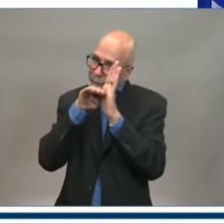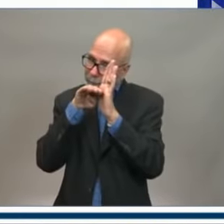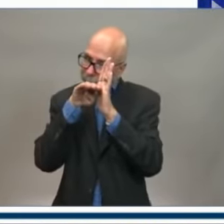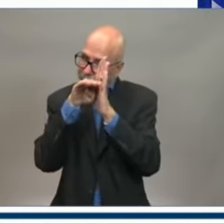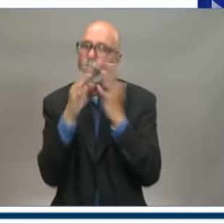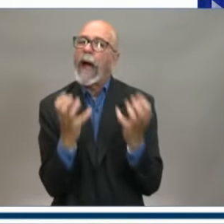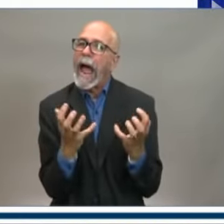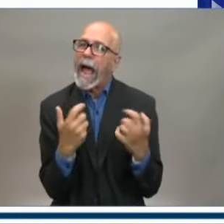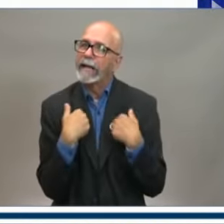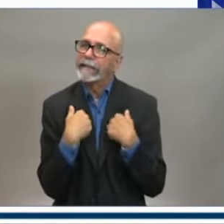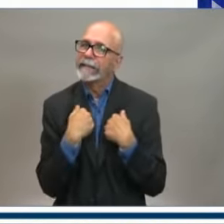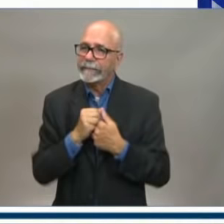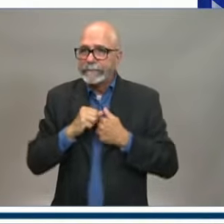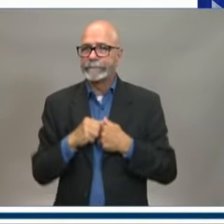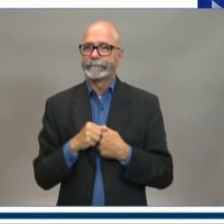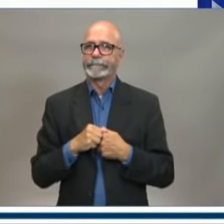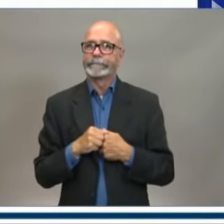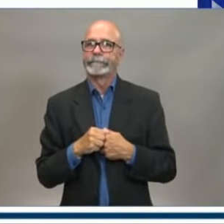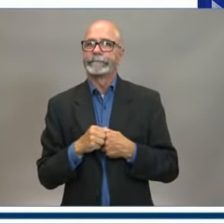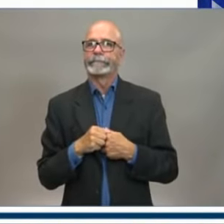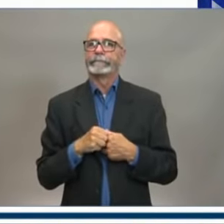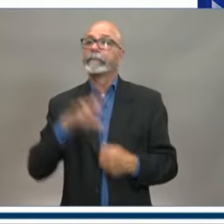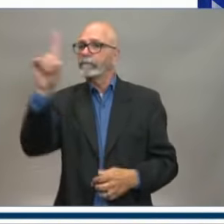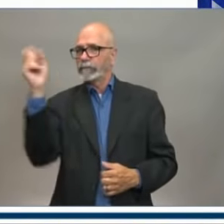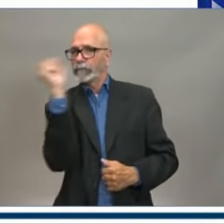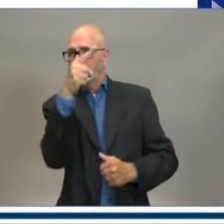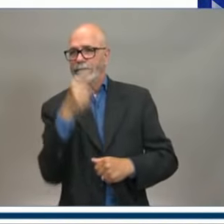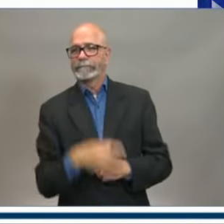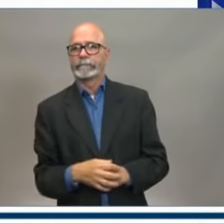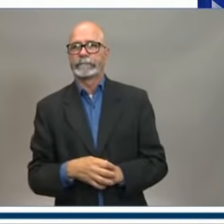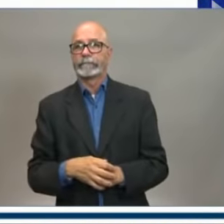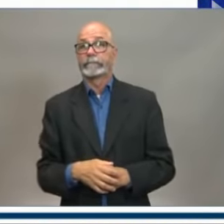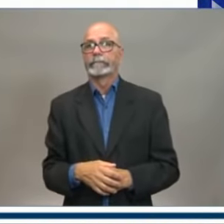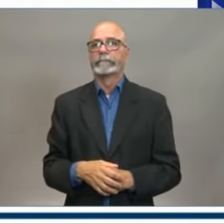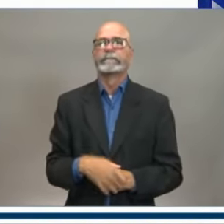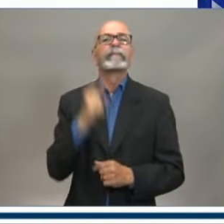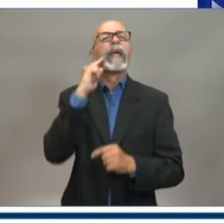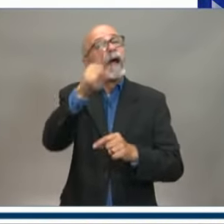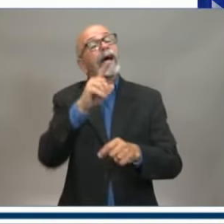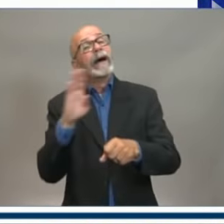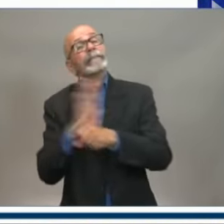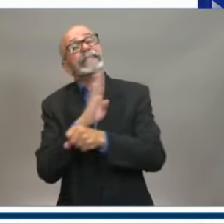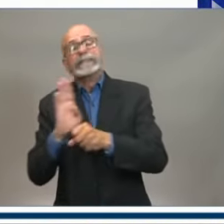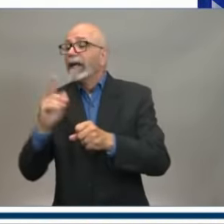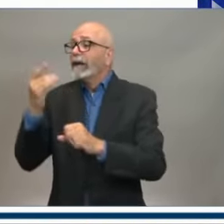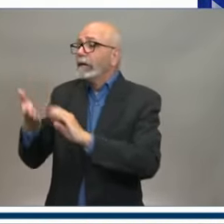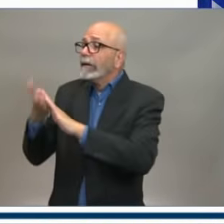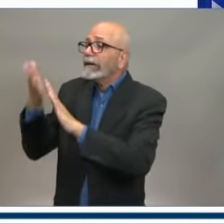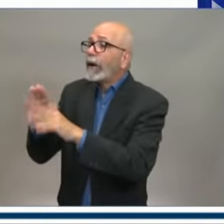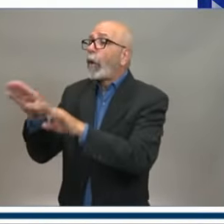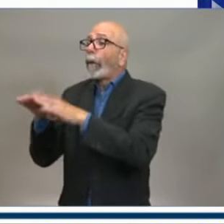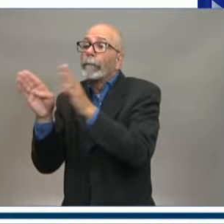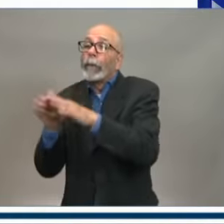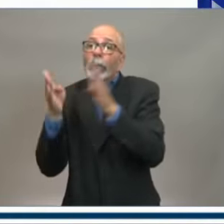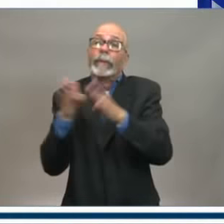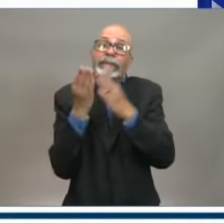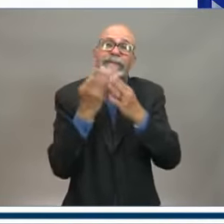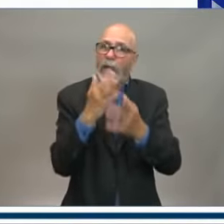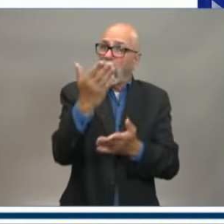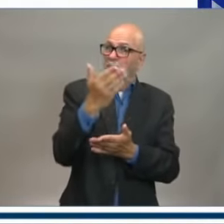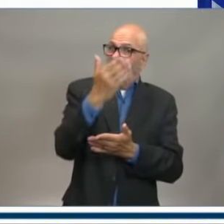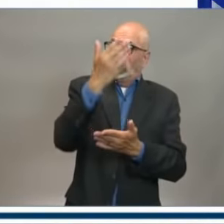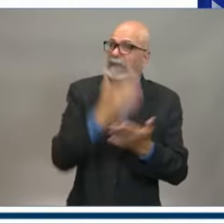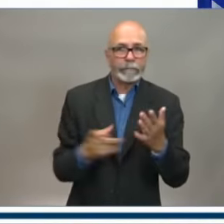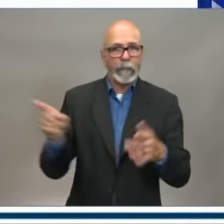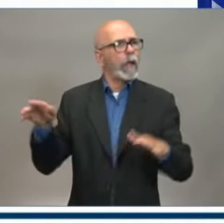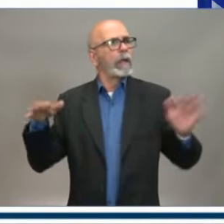I do, yeah. Just talking about reopening, I'm just wondering, with just being days away, are there any sectors that still have not submitted their plans for